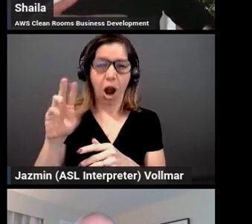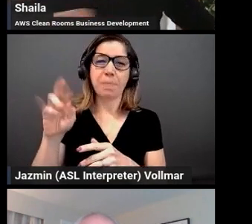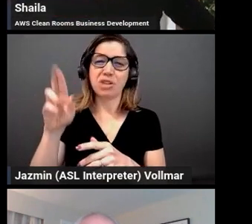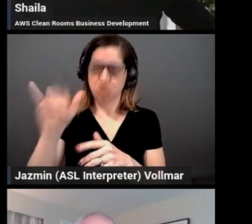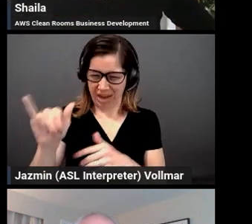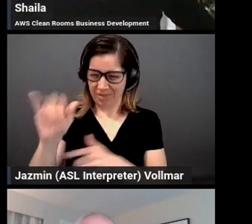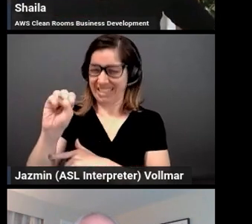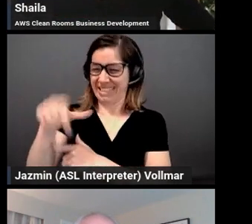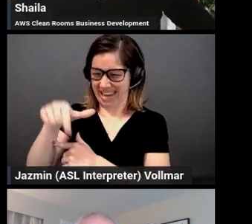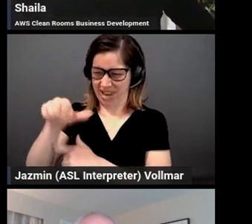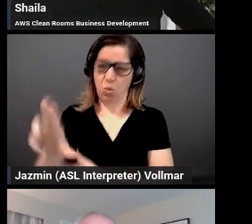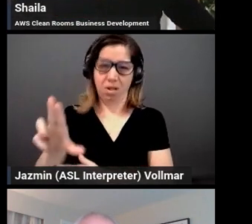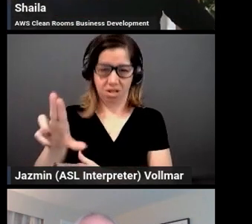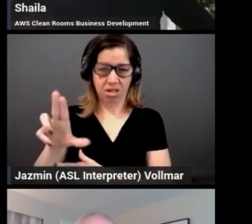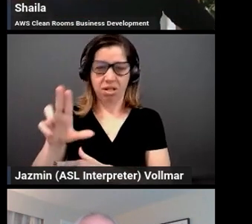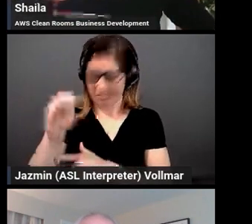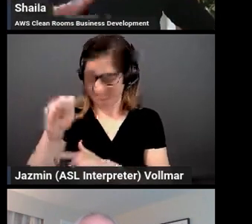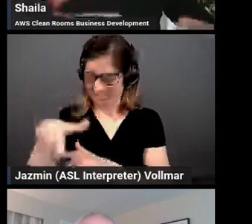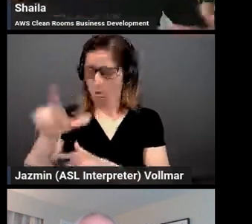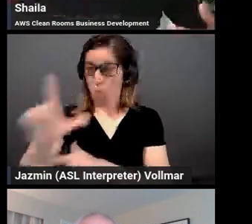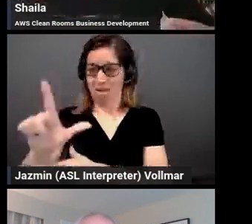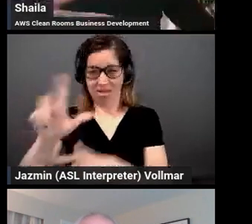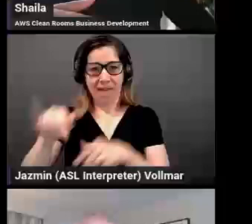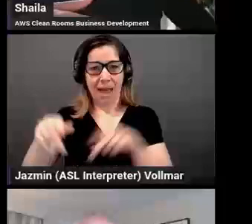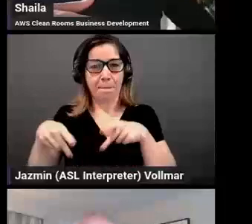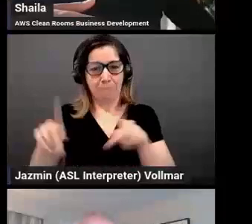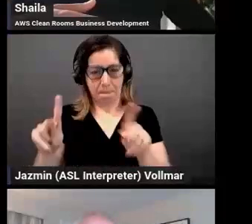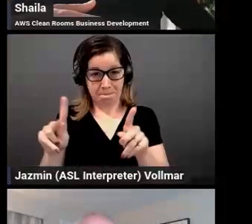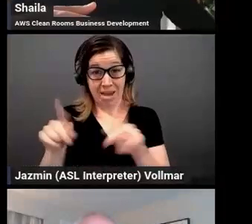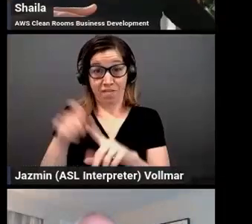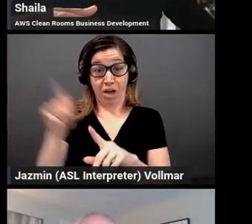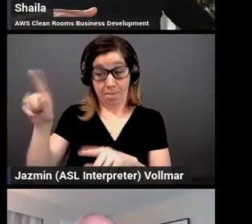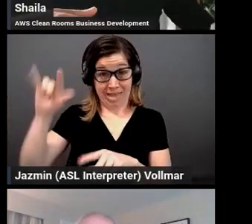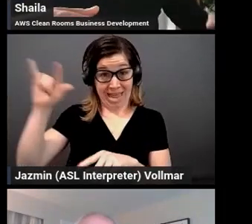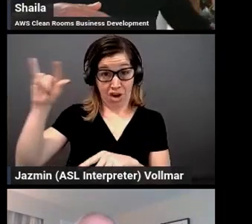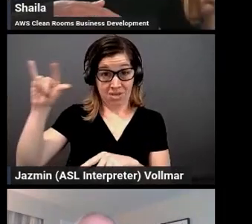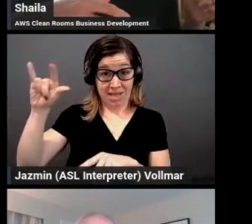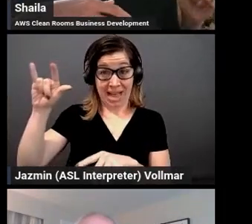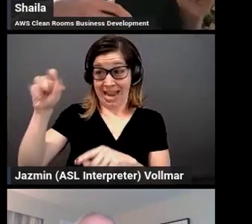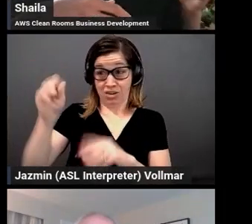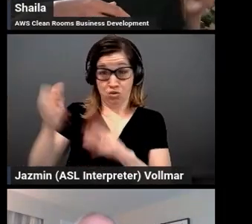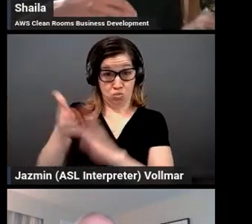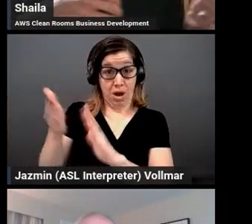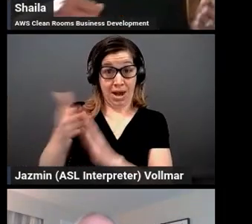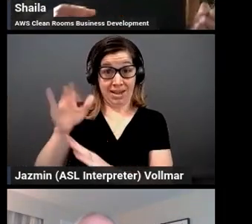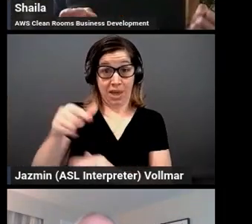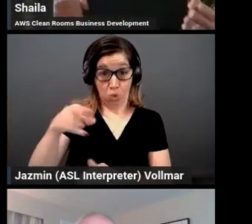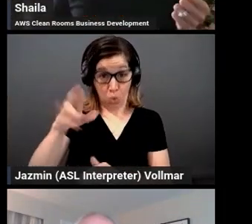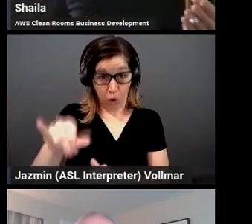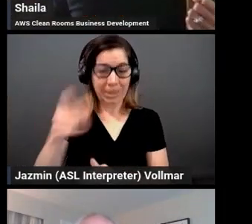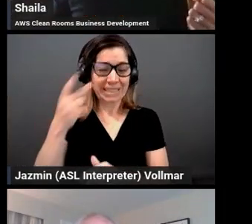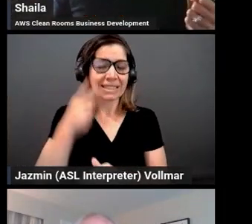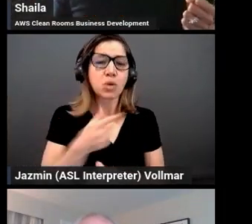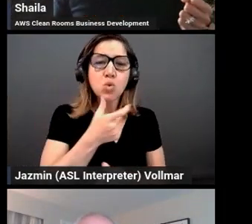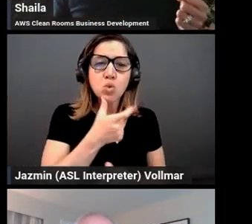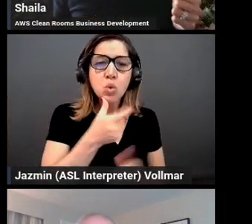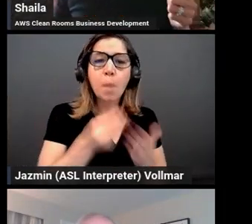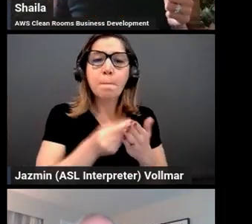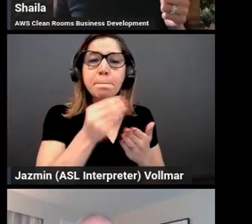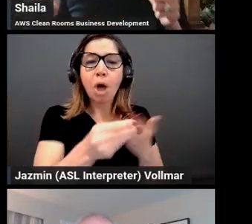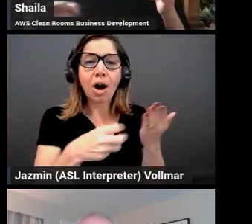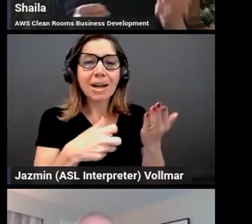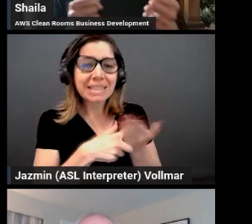case by the airline. So the airline running the queries can see who bought a ticket and then who was